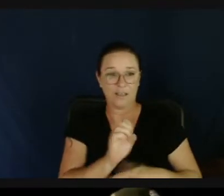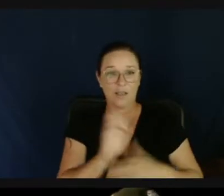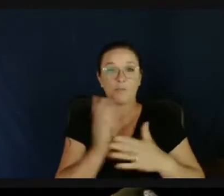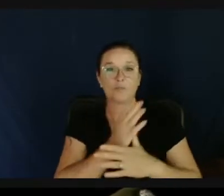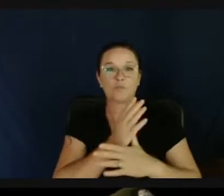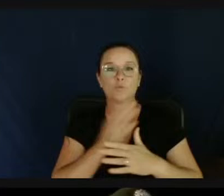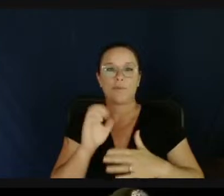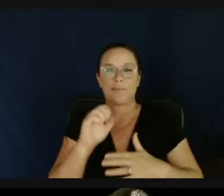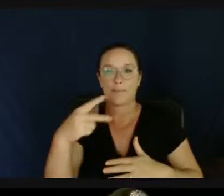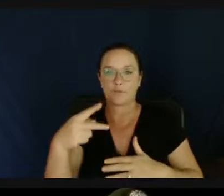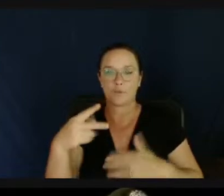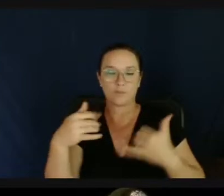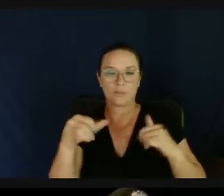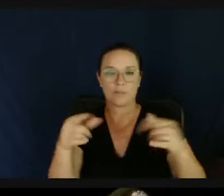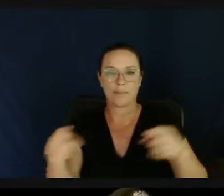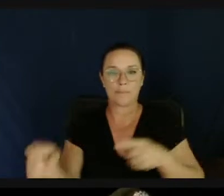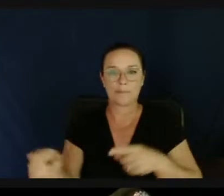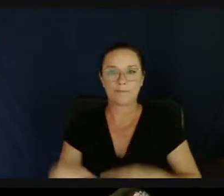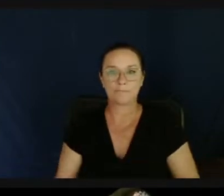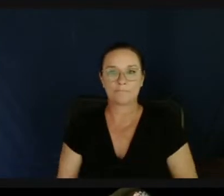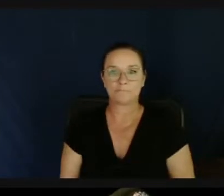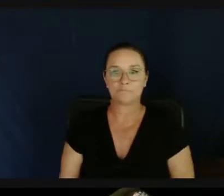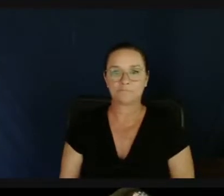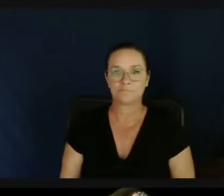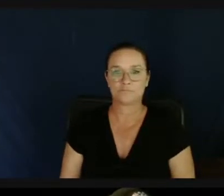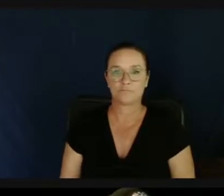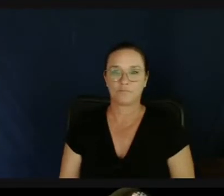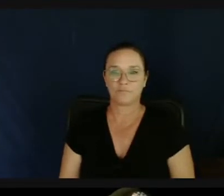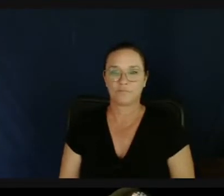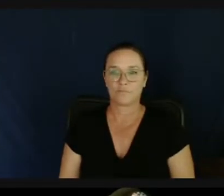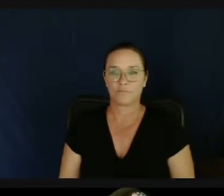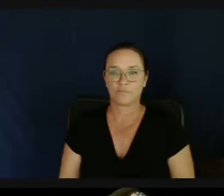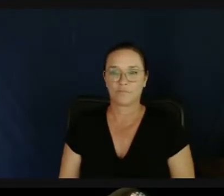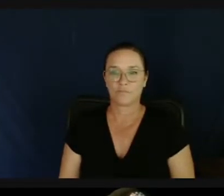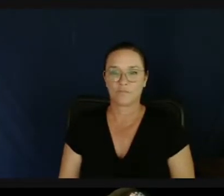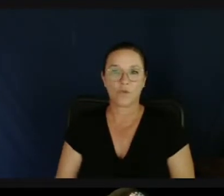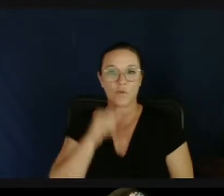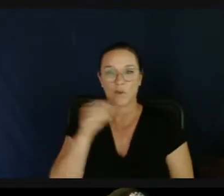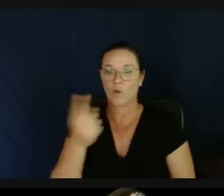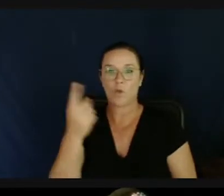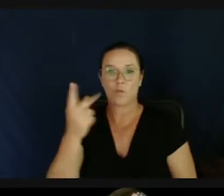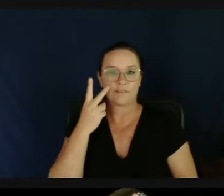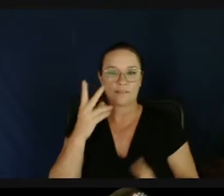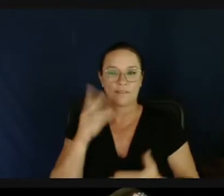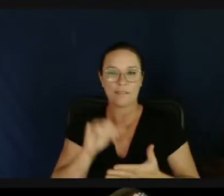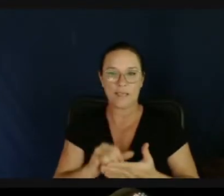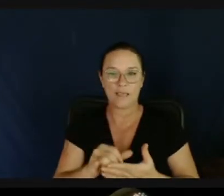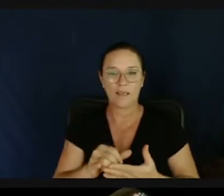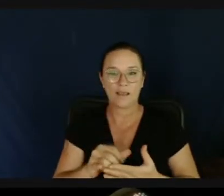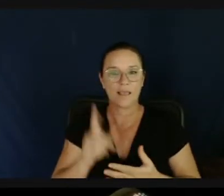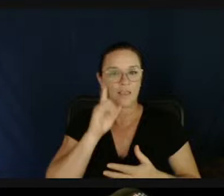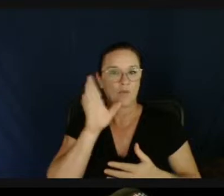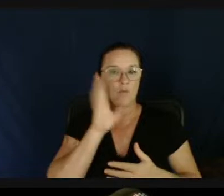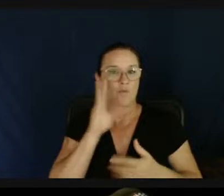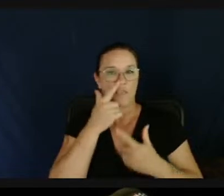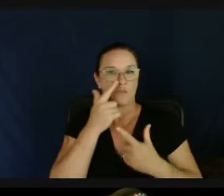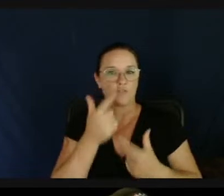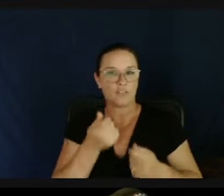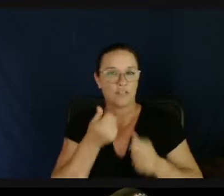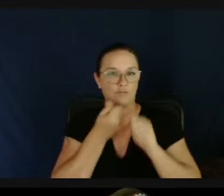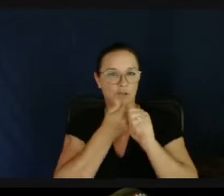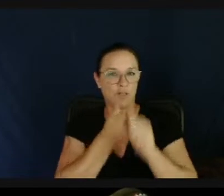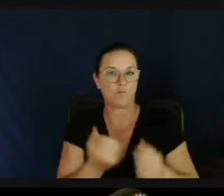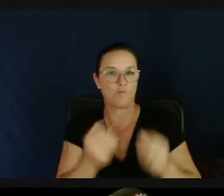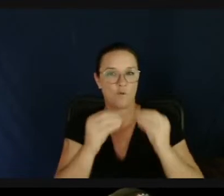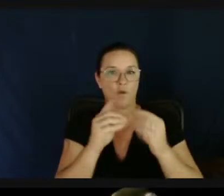episodes. Right? So that's pretty interesting to see it move this much. We don't always see this. That's something I think would be interesting to track further, right? When